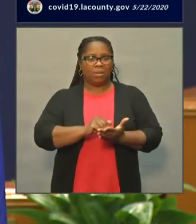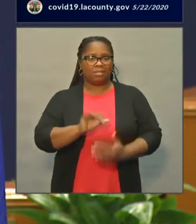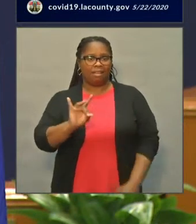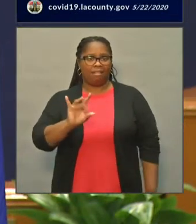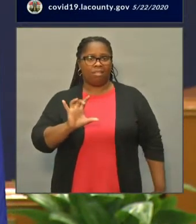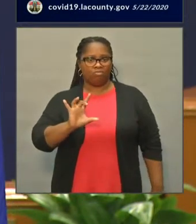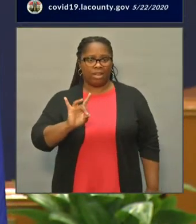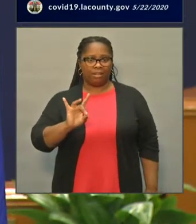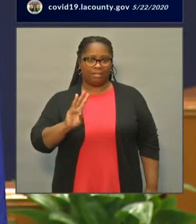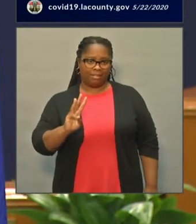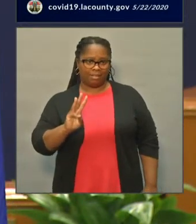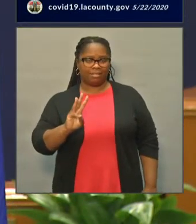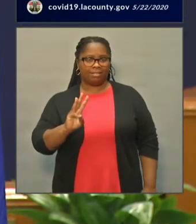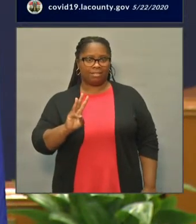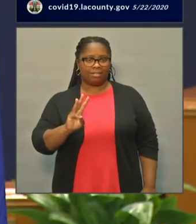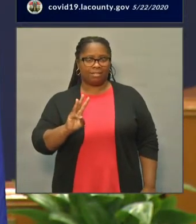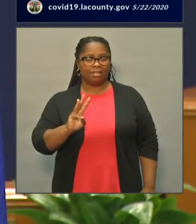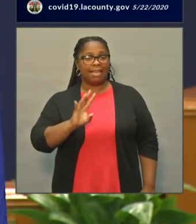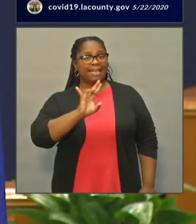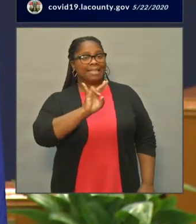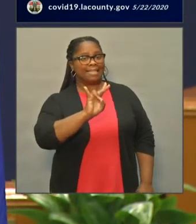10,886. And this includes